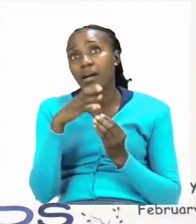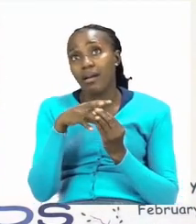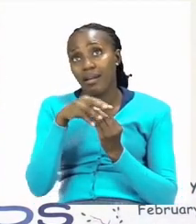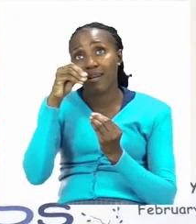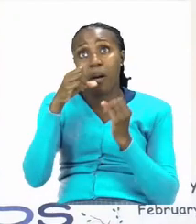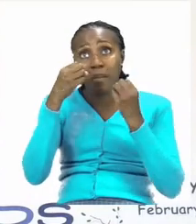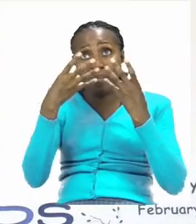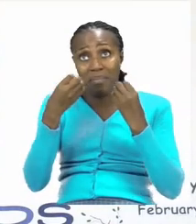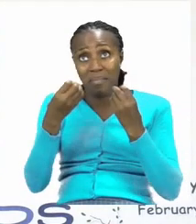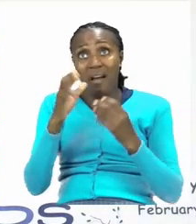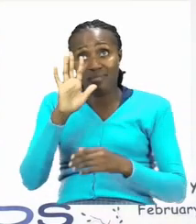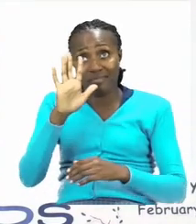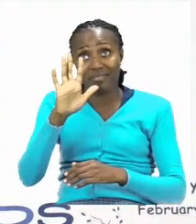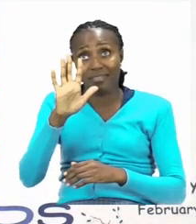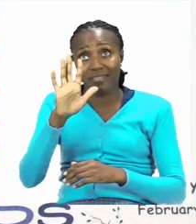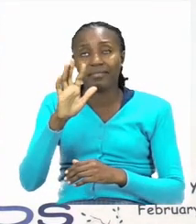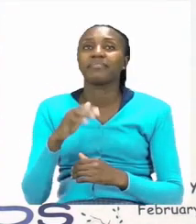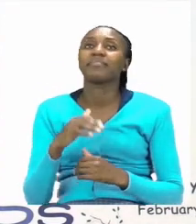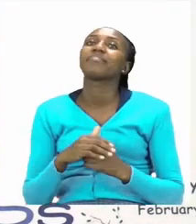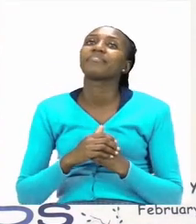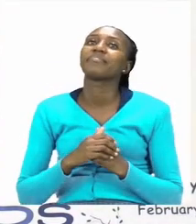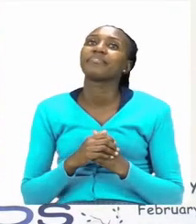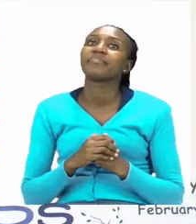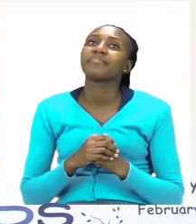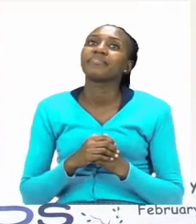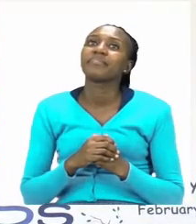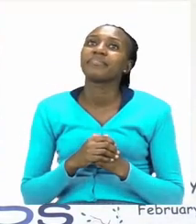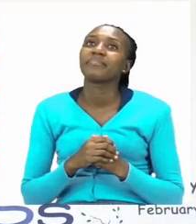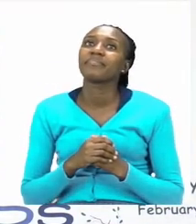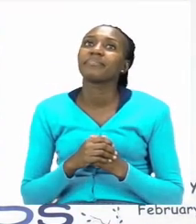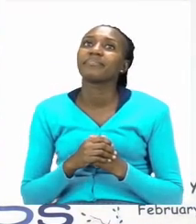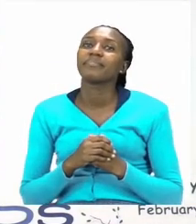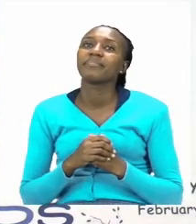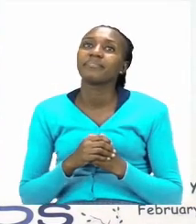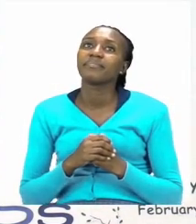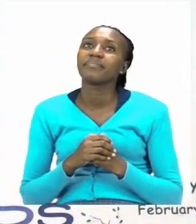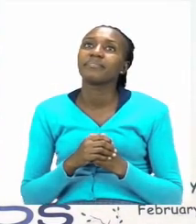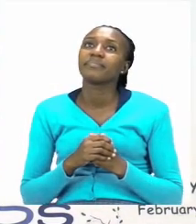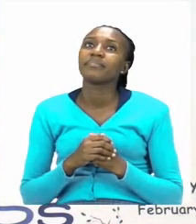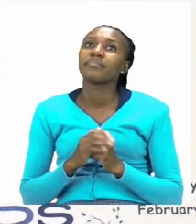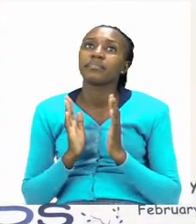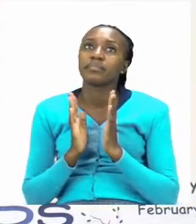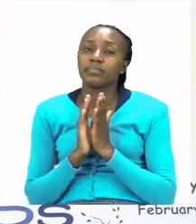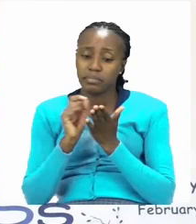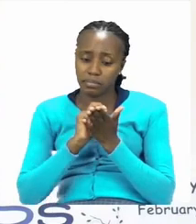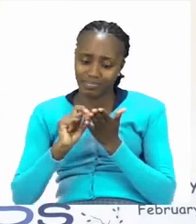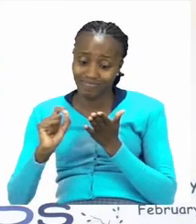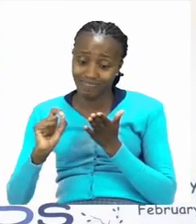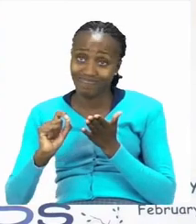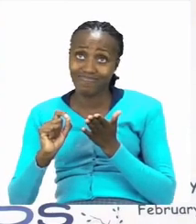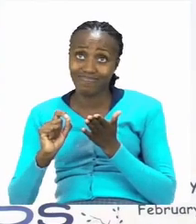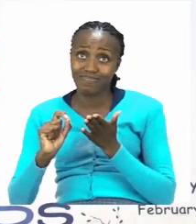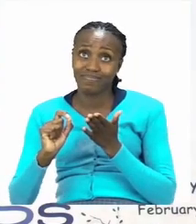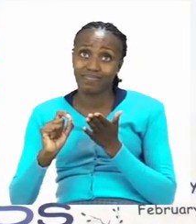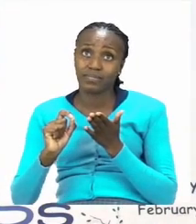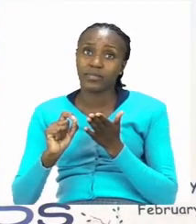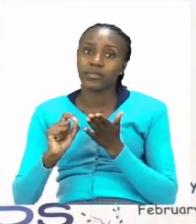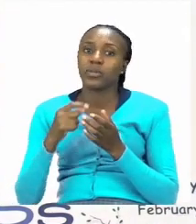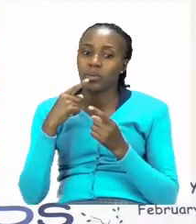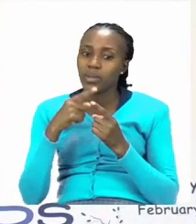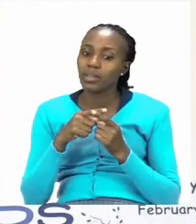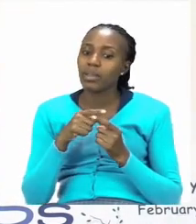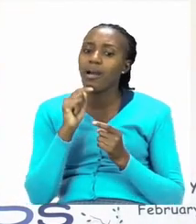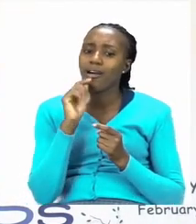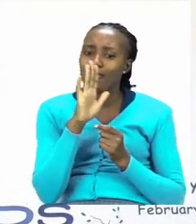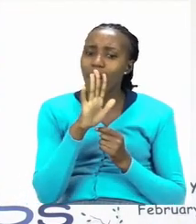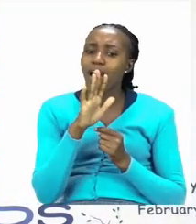there are apples. So, make sure you write that down and say